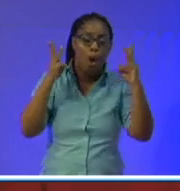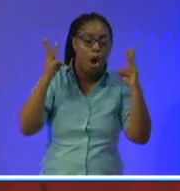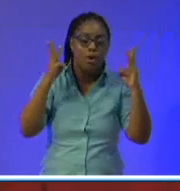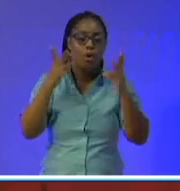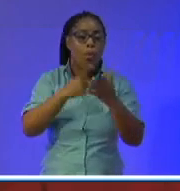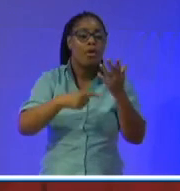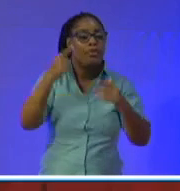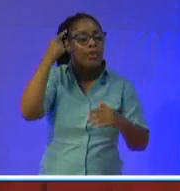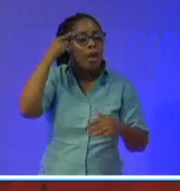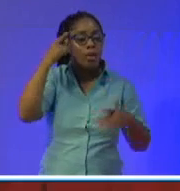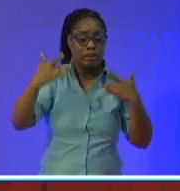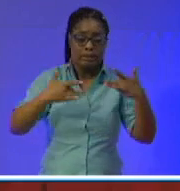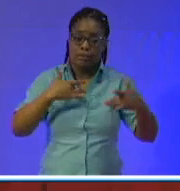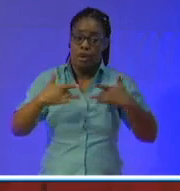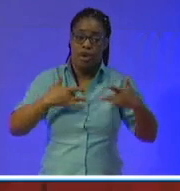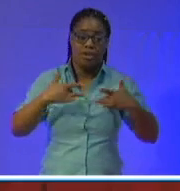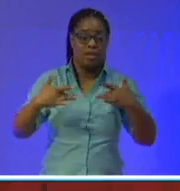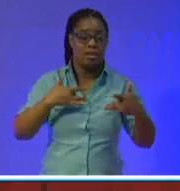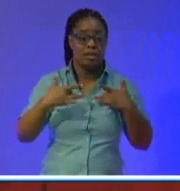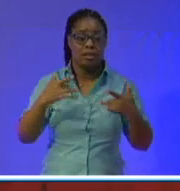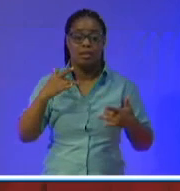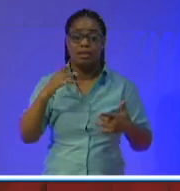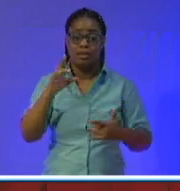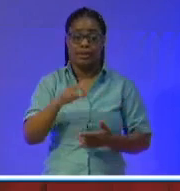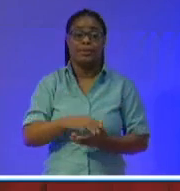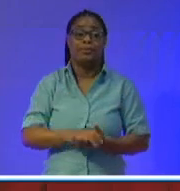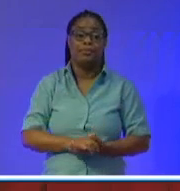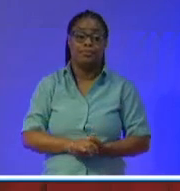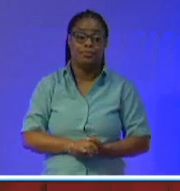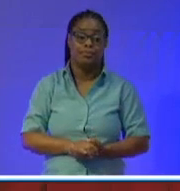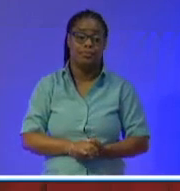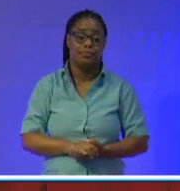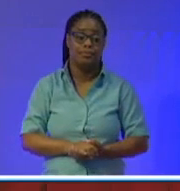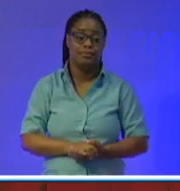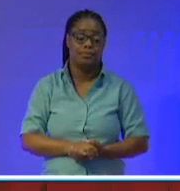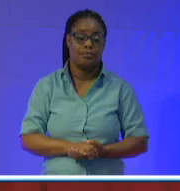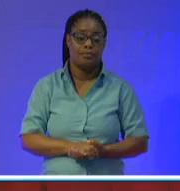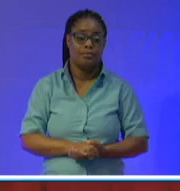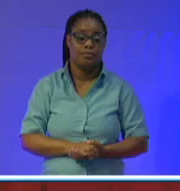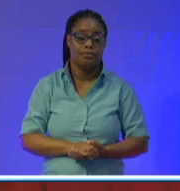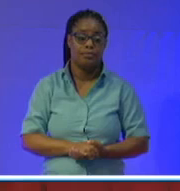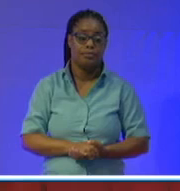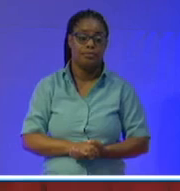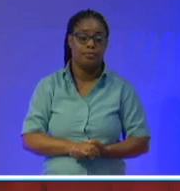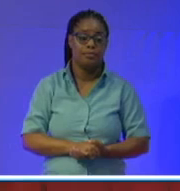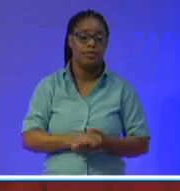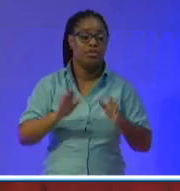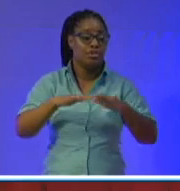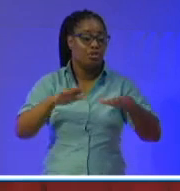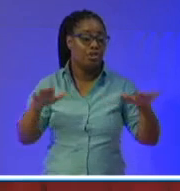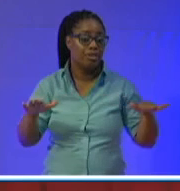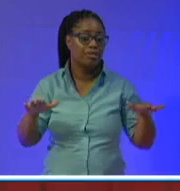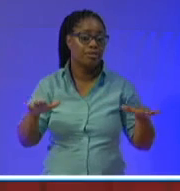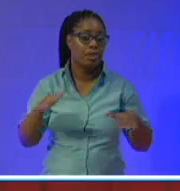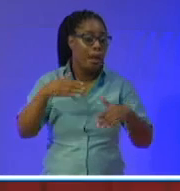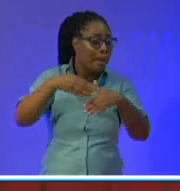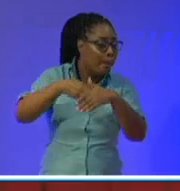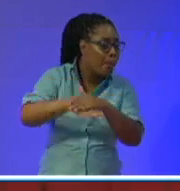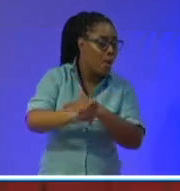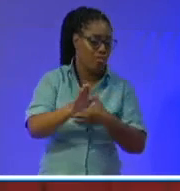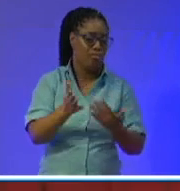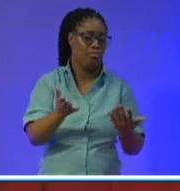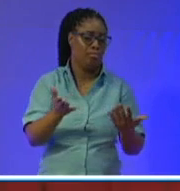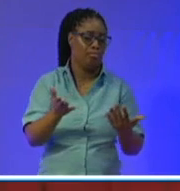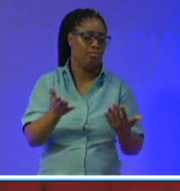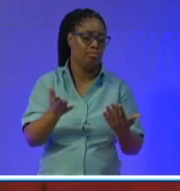during the pregnancy, is it that as soon as the child is born, they're being tested for COVID? How was it determined at